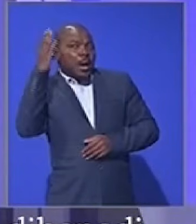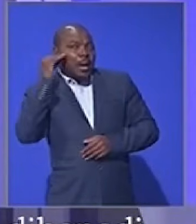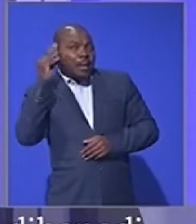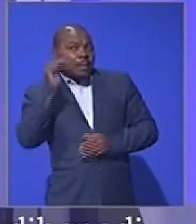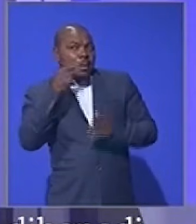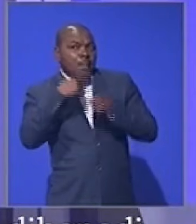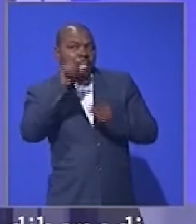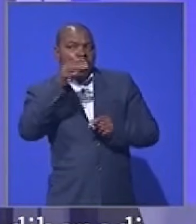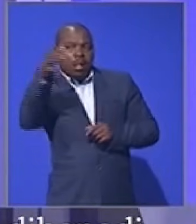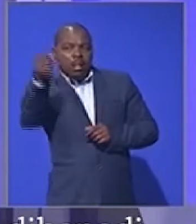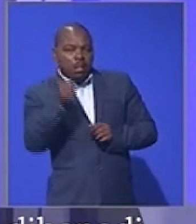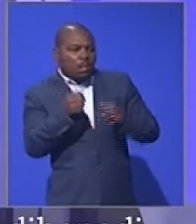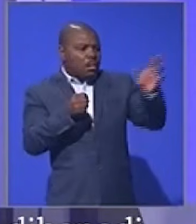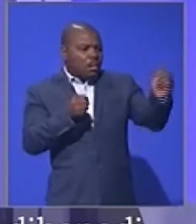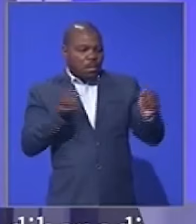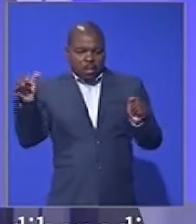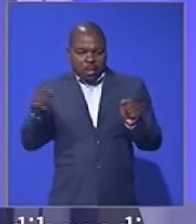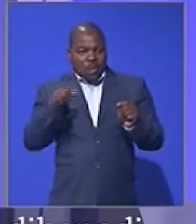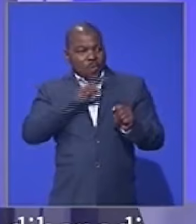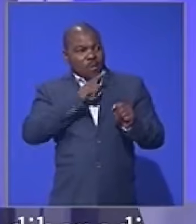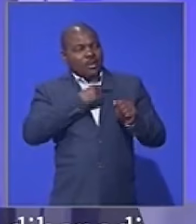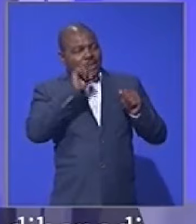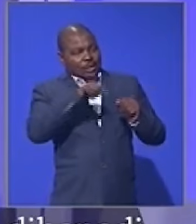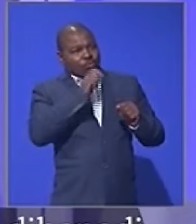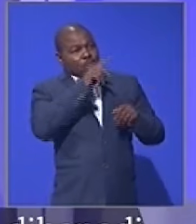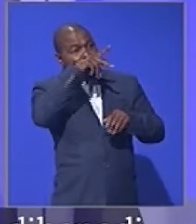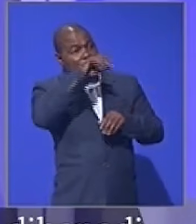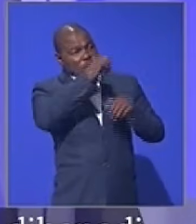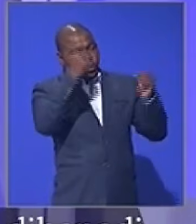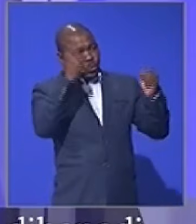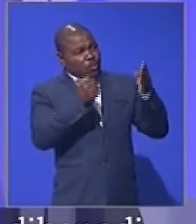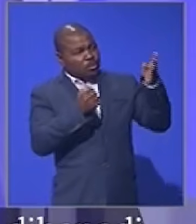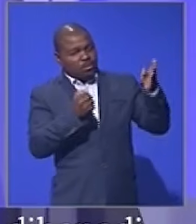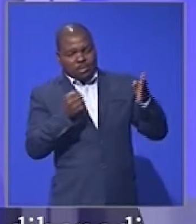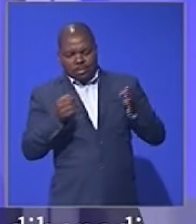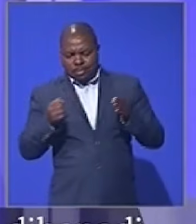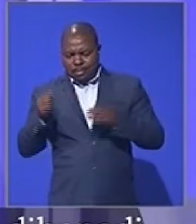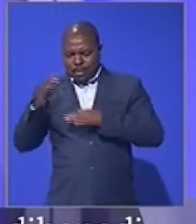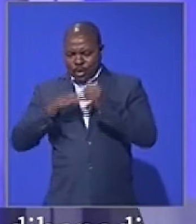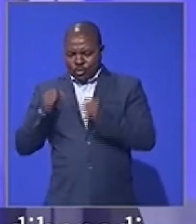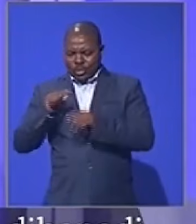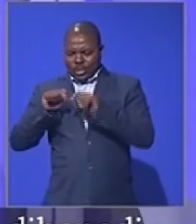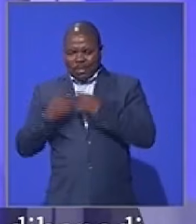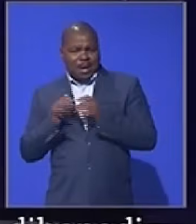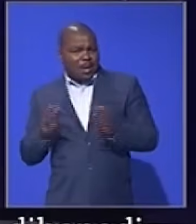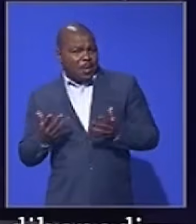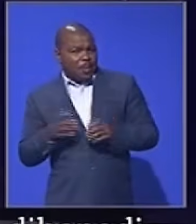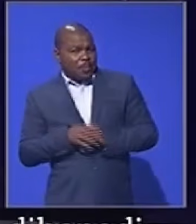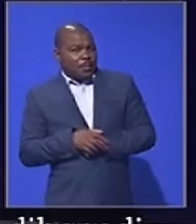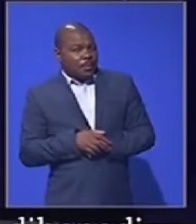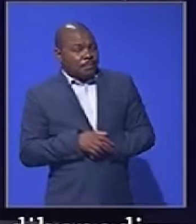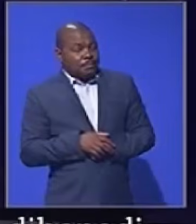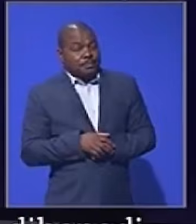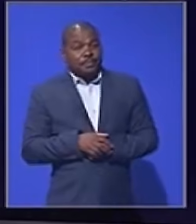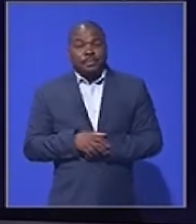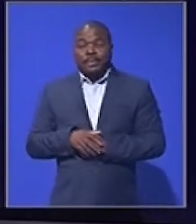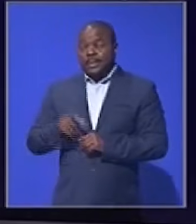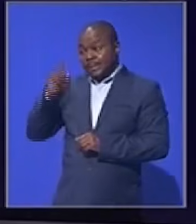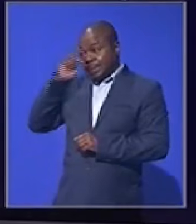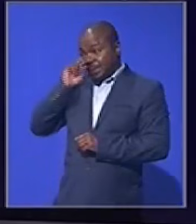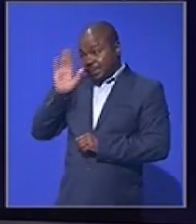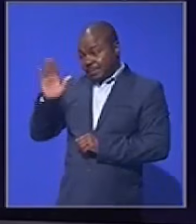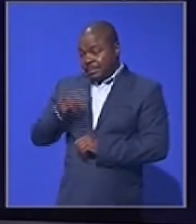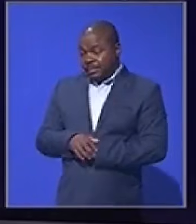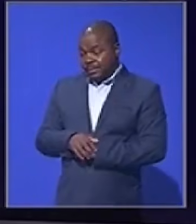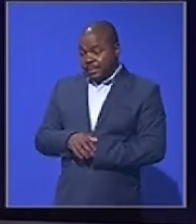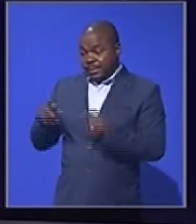ka gore bjale le kopana le dikwankwetla ka nnete go PSL? se siko sehlopheng sa rena sa Magezi re na